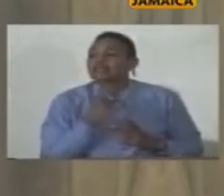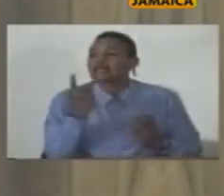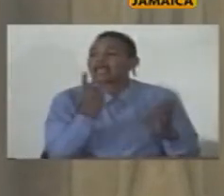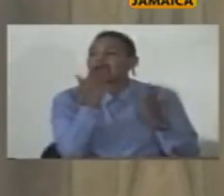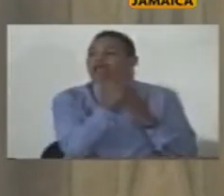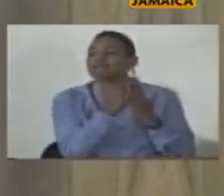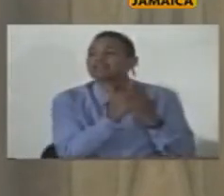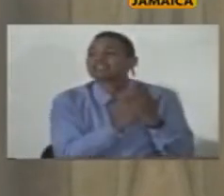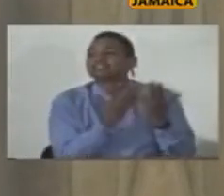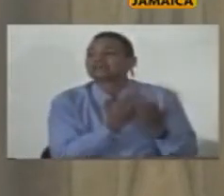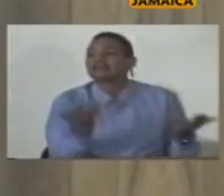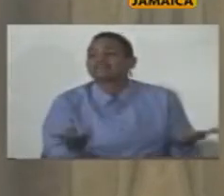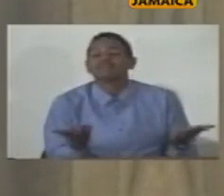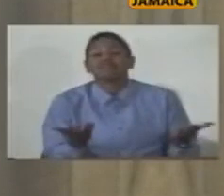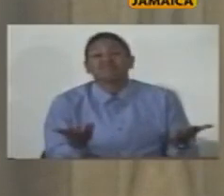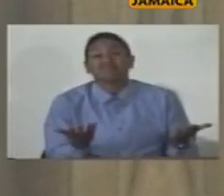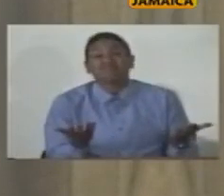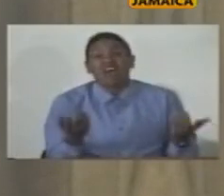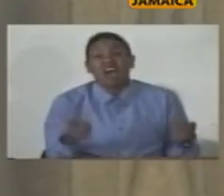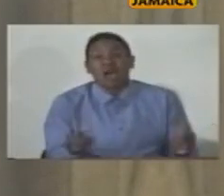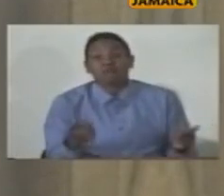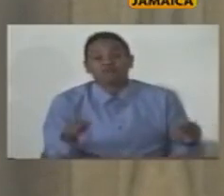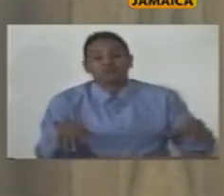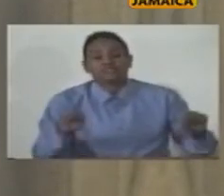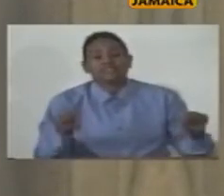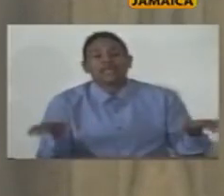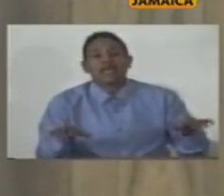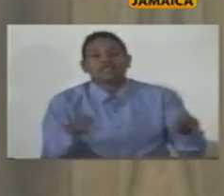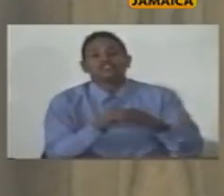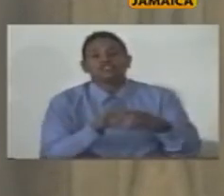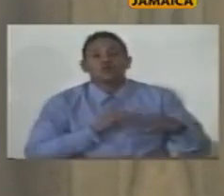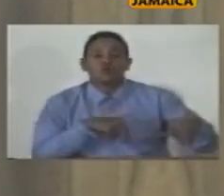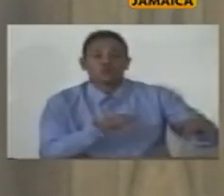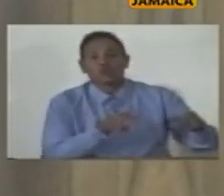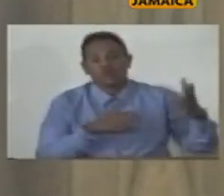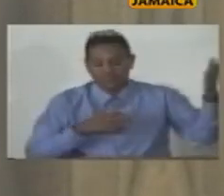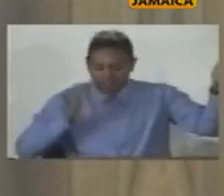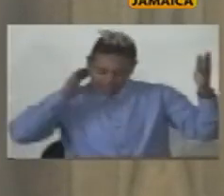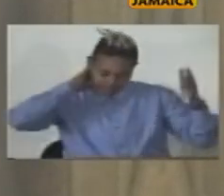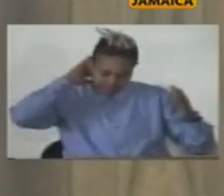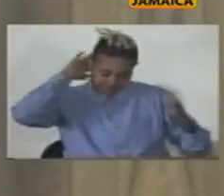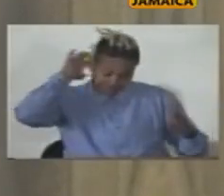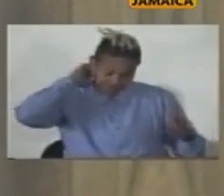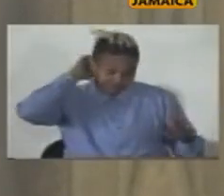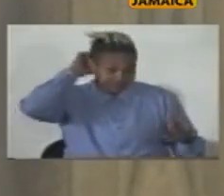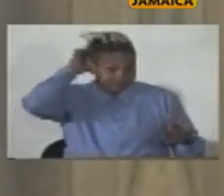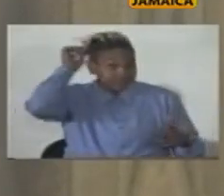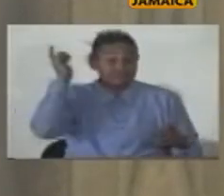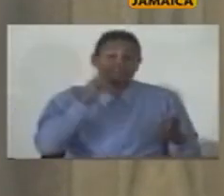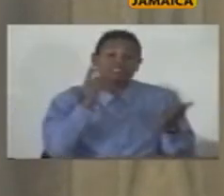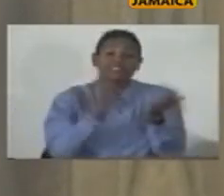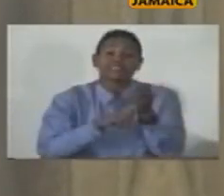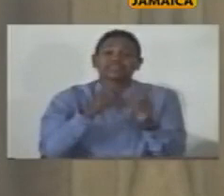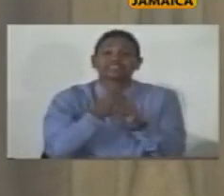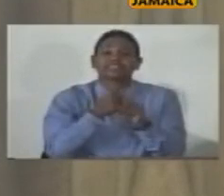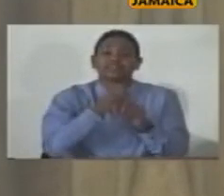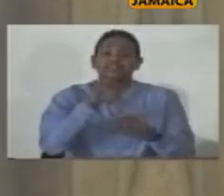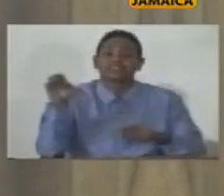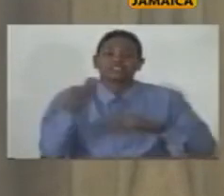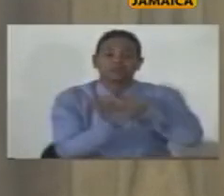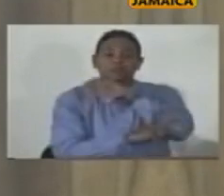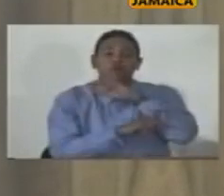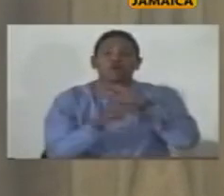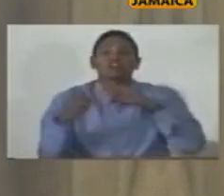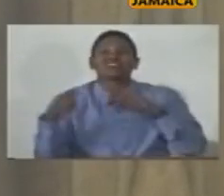things we have done to take action about our roads. The signing of the East Portland leg of the South Coast Highway